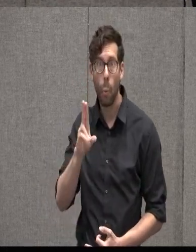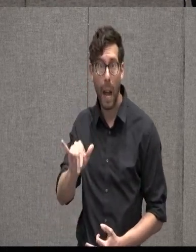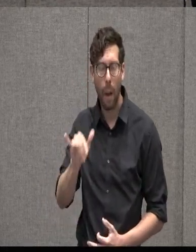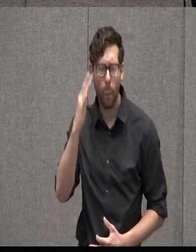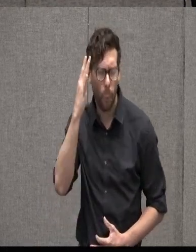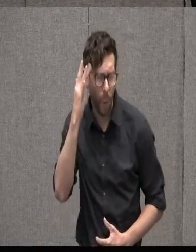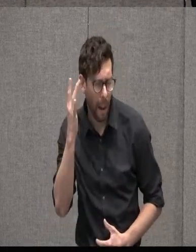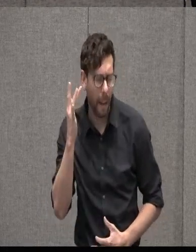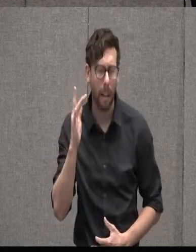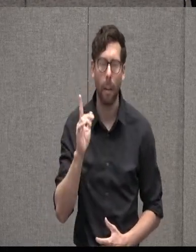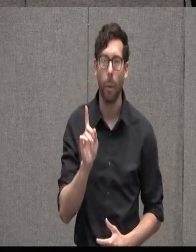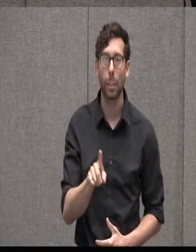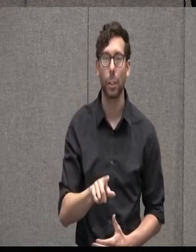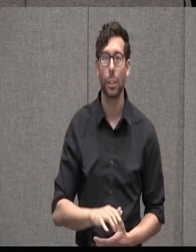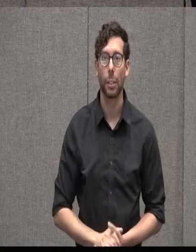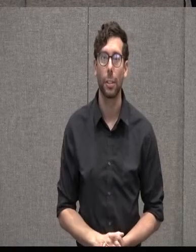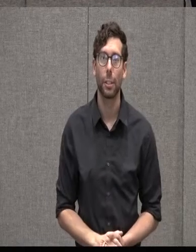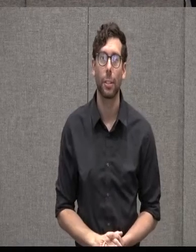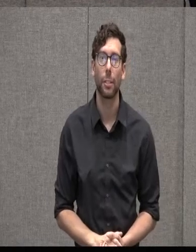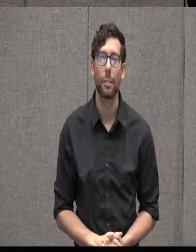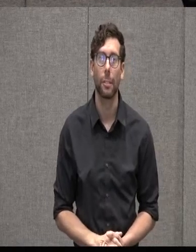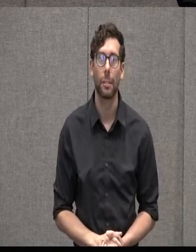A how question?